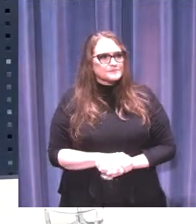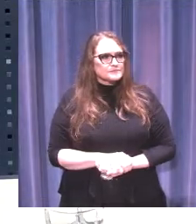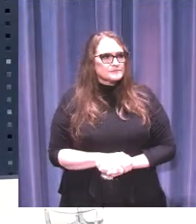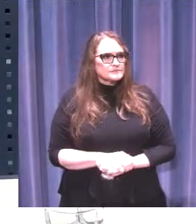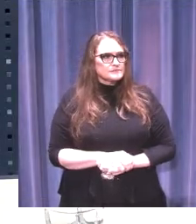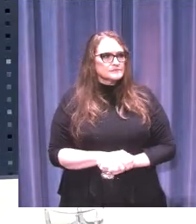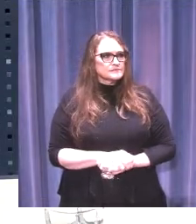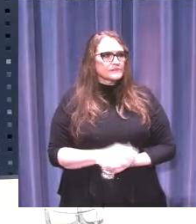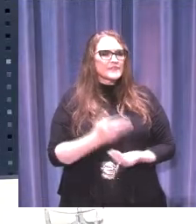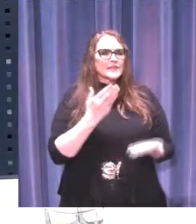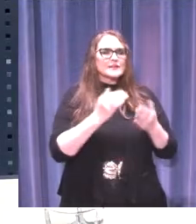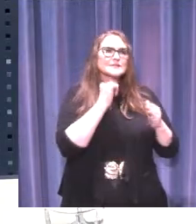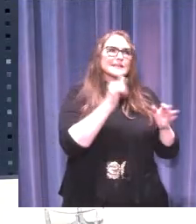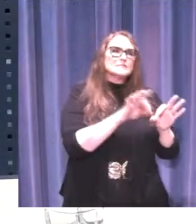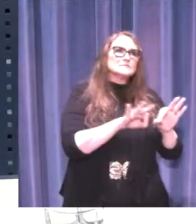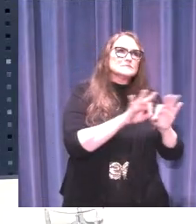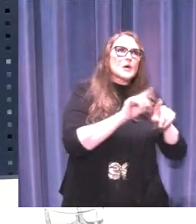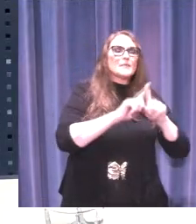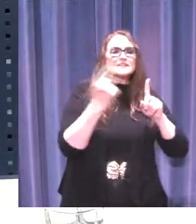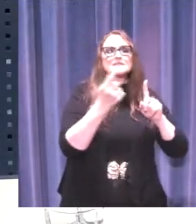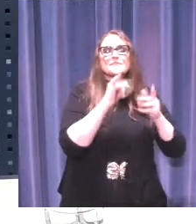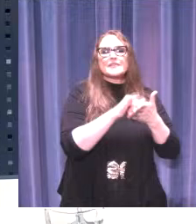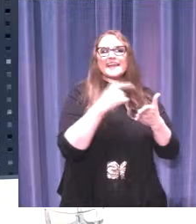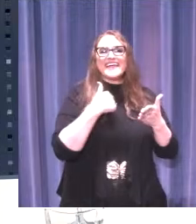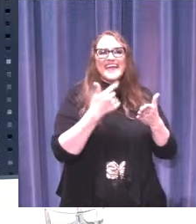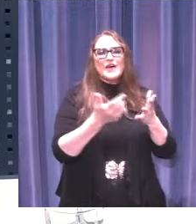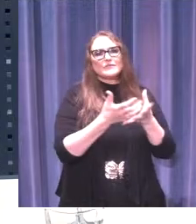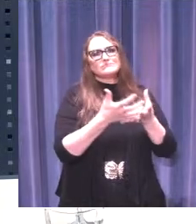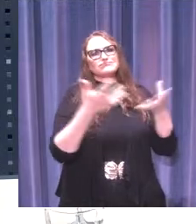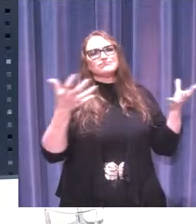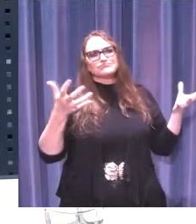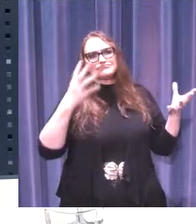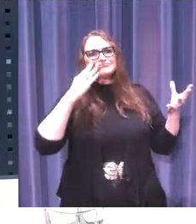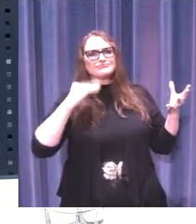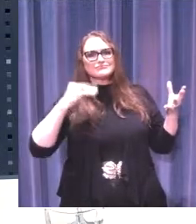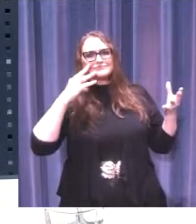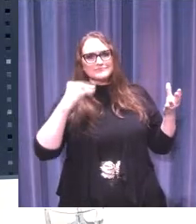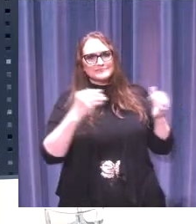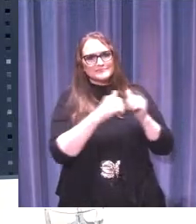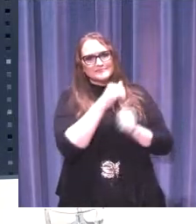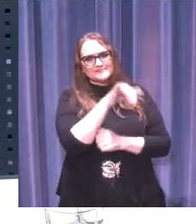Maybe not important, but it's certainly something that I have an extensive amount of experience with,